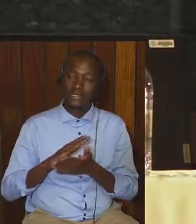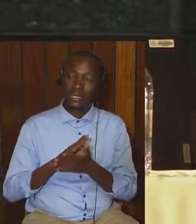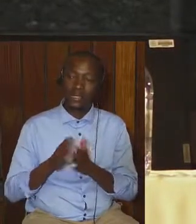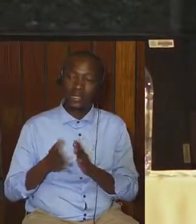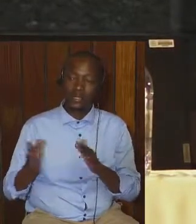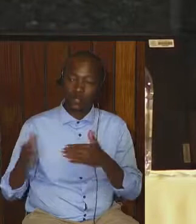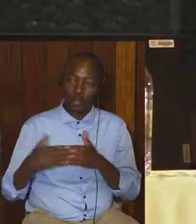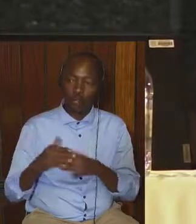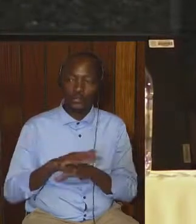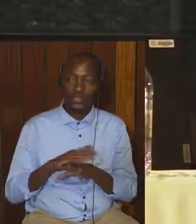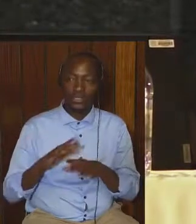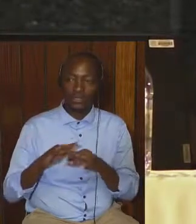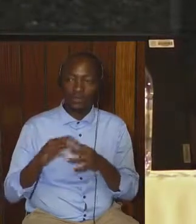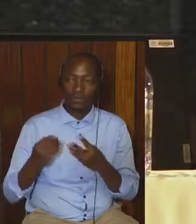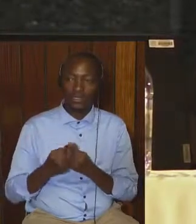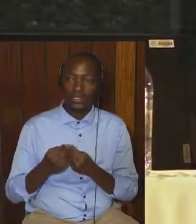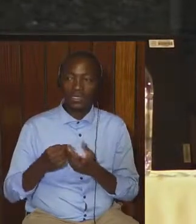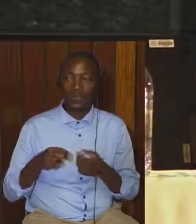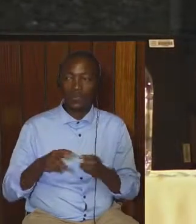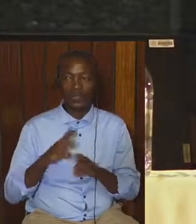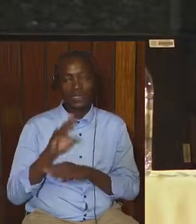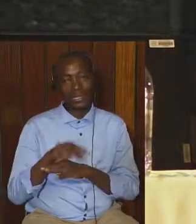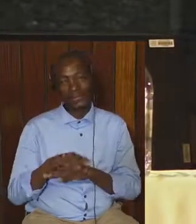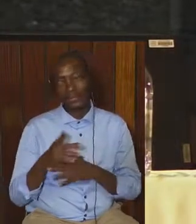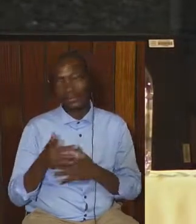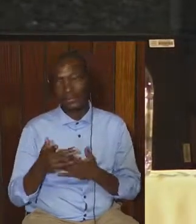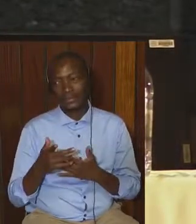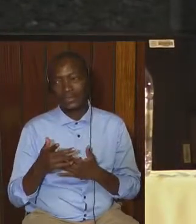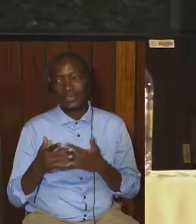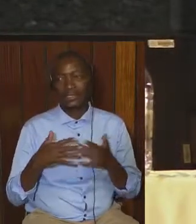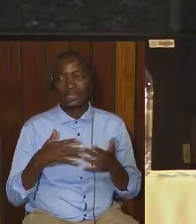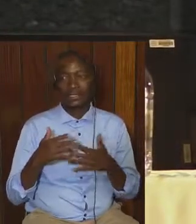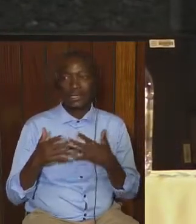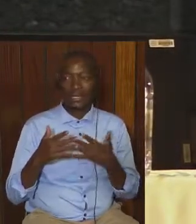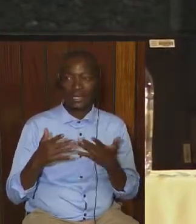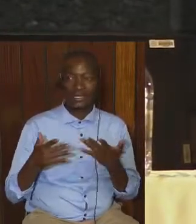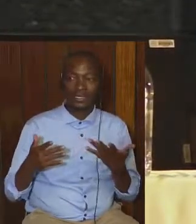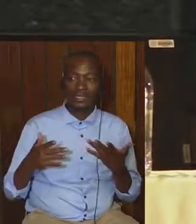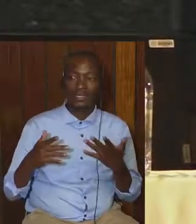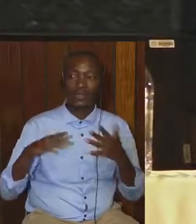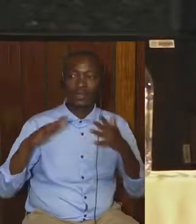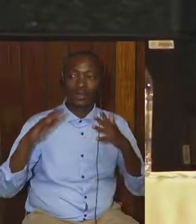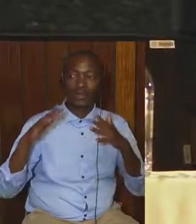the works in such a way that any weather, any damage will not